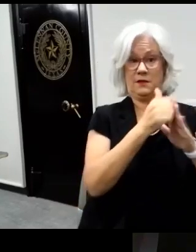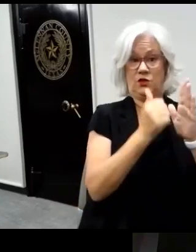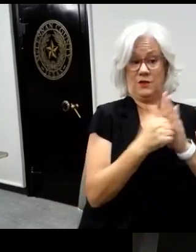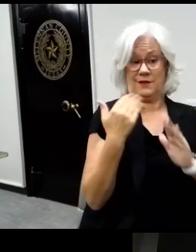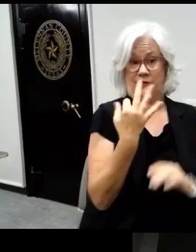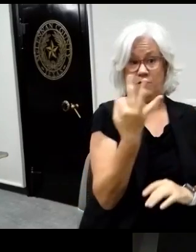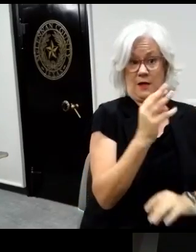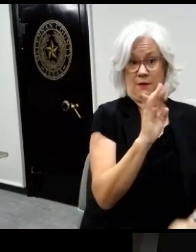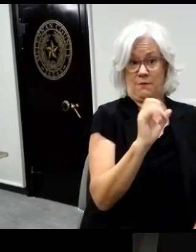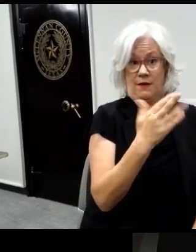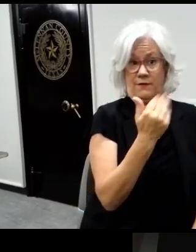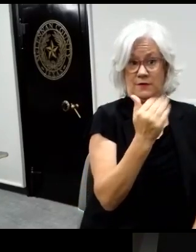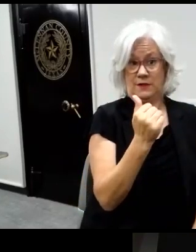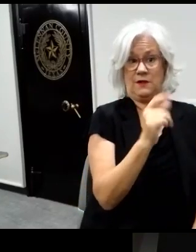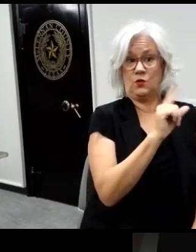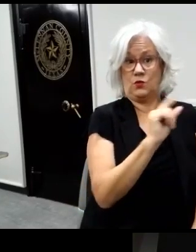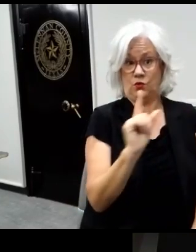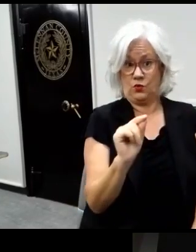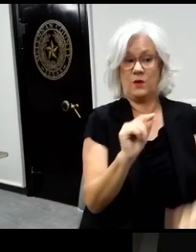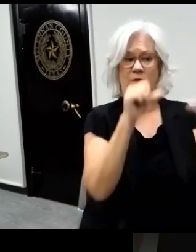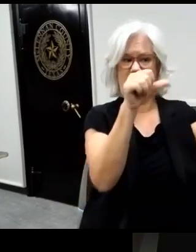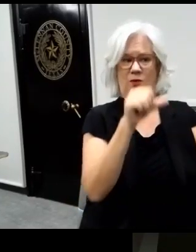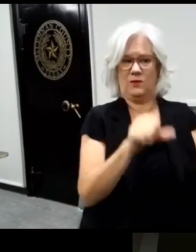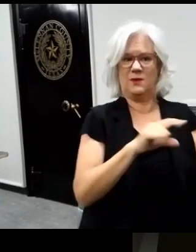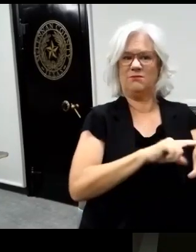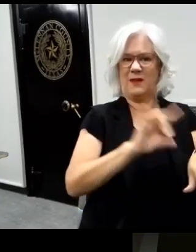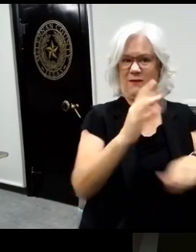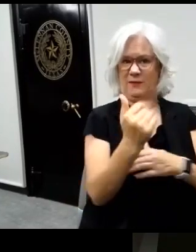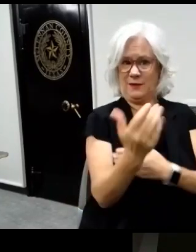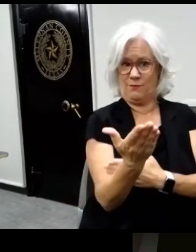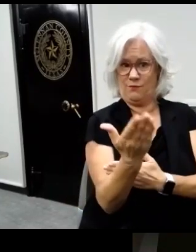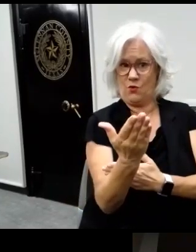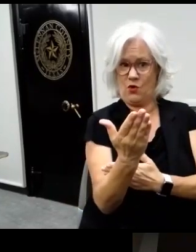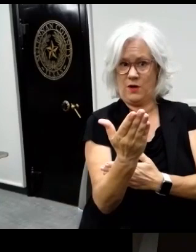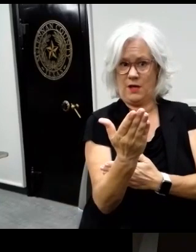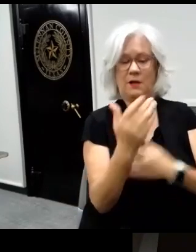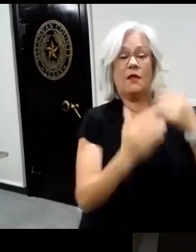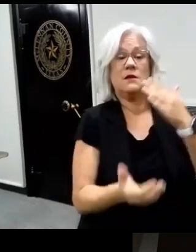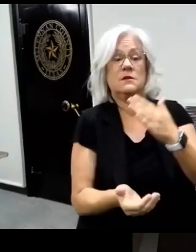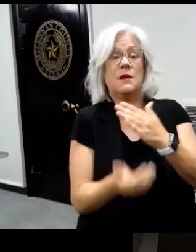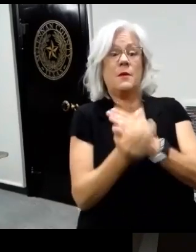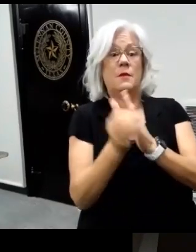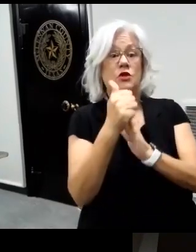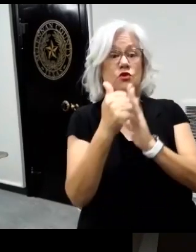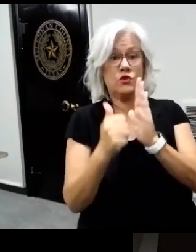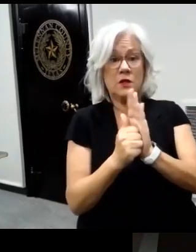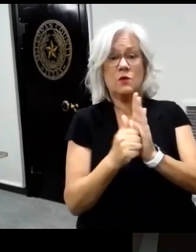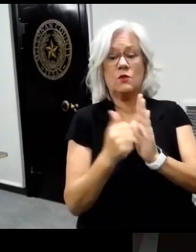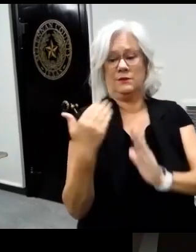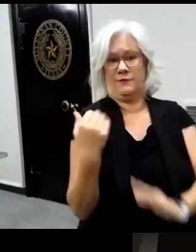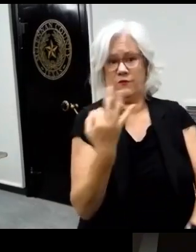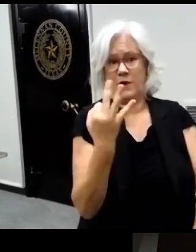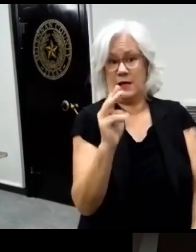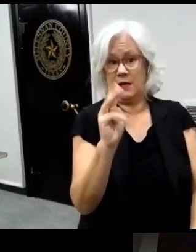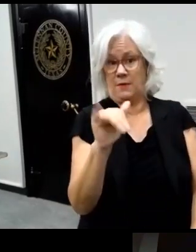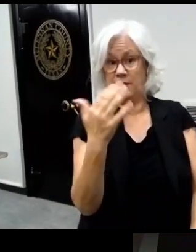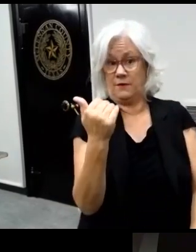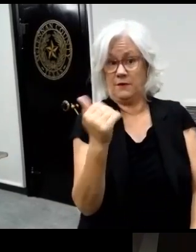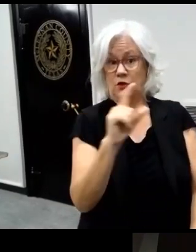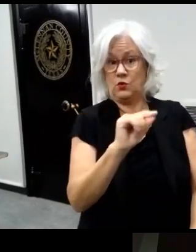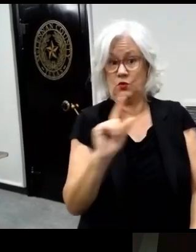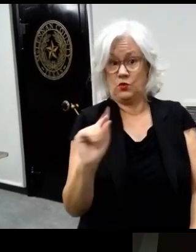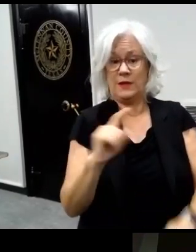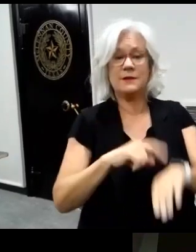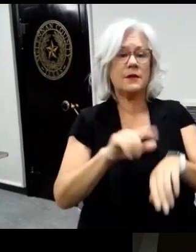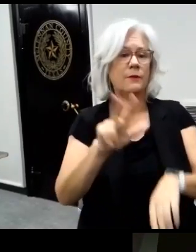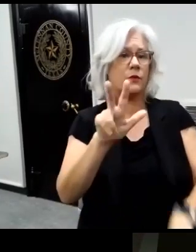Friday, May 15th, 2020 at 8:15 a.m. and a supplemental agenda was posted on Friday, May 15th, 2020